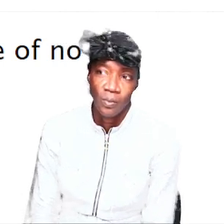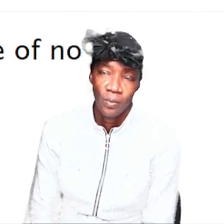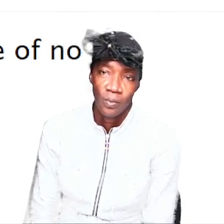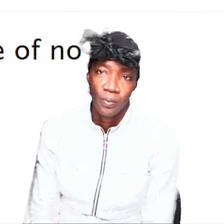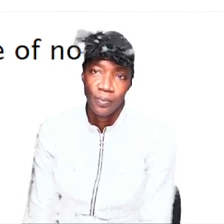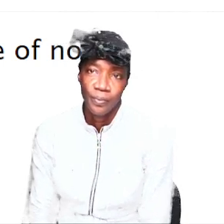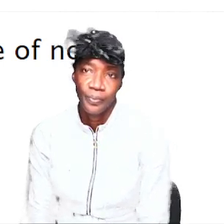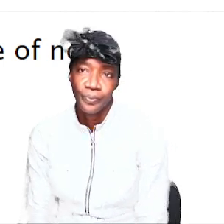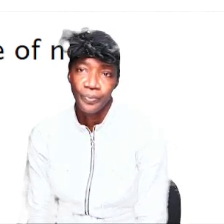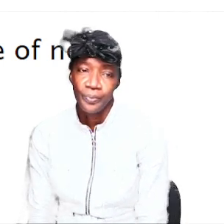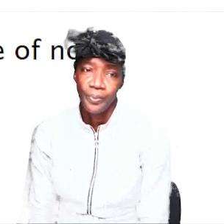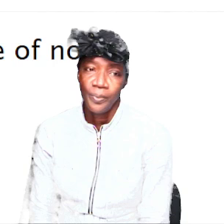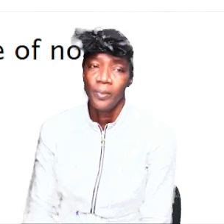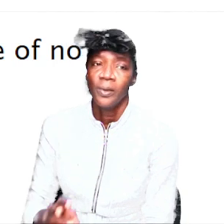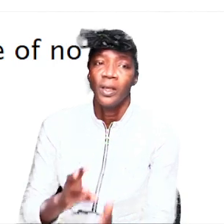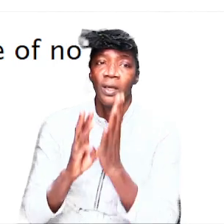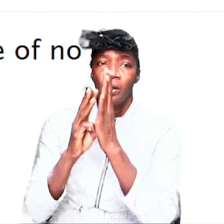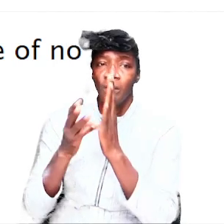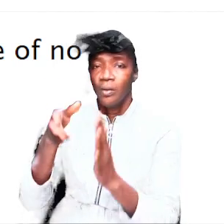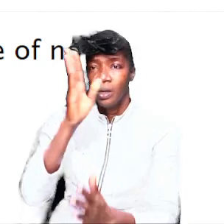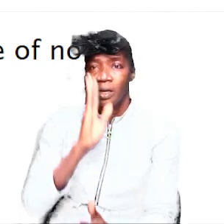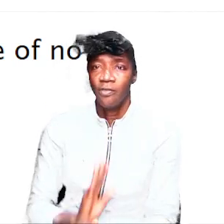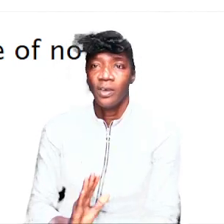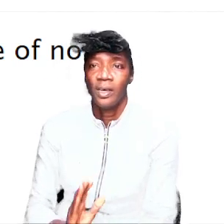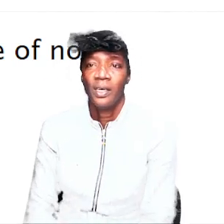The will of God